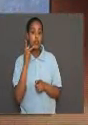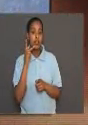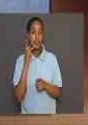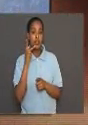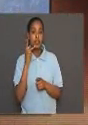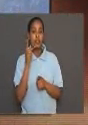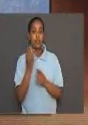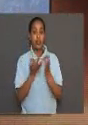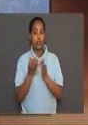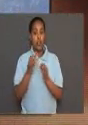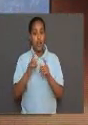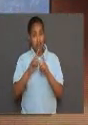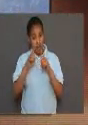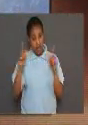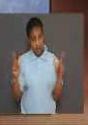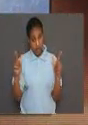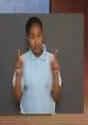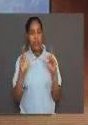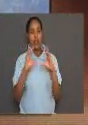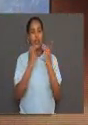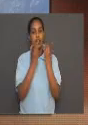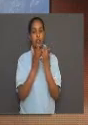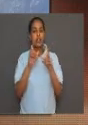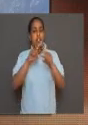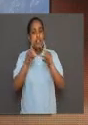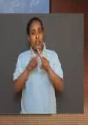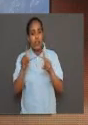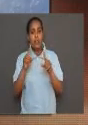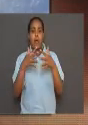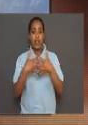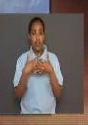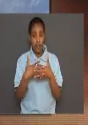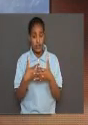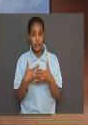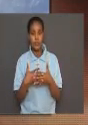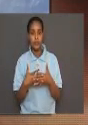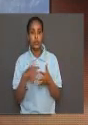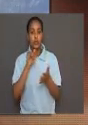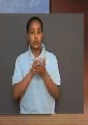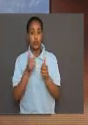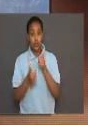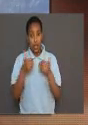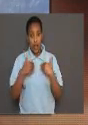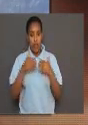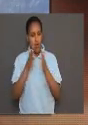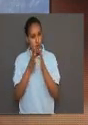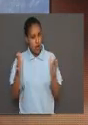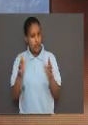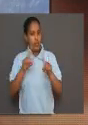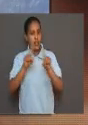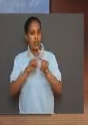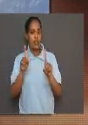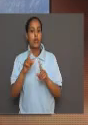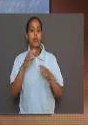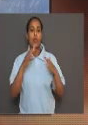The term polymer encompasses a large class of different